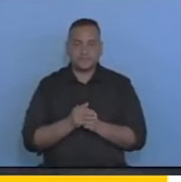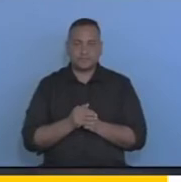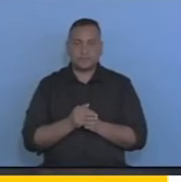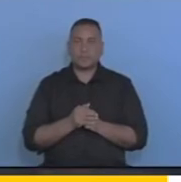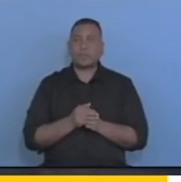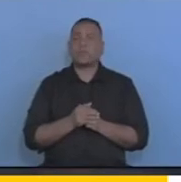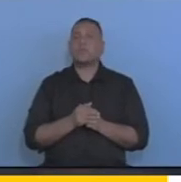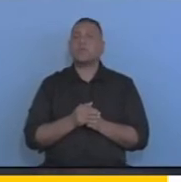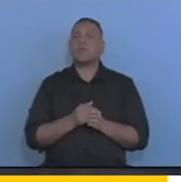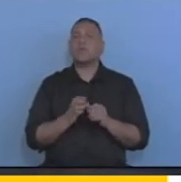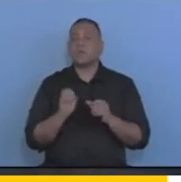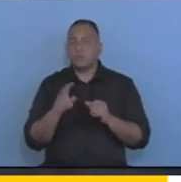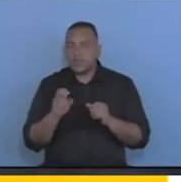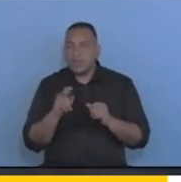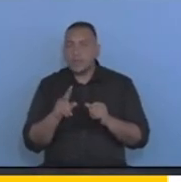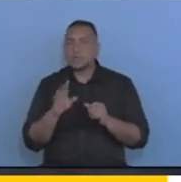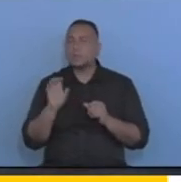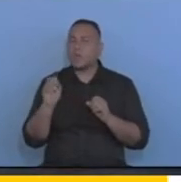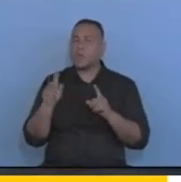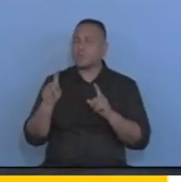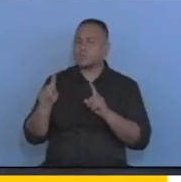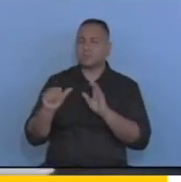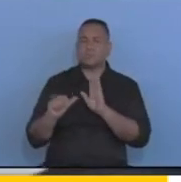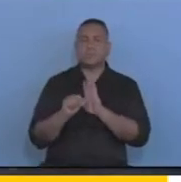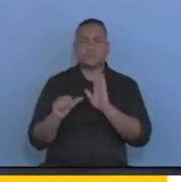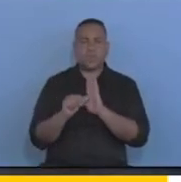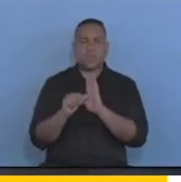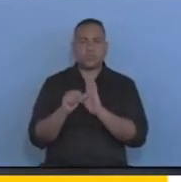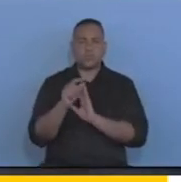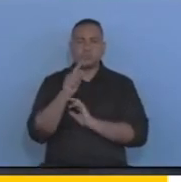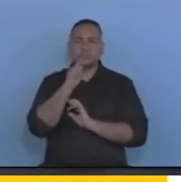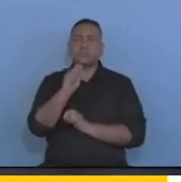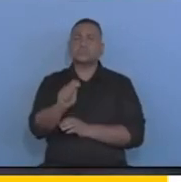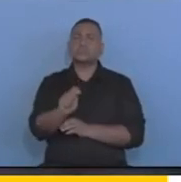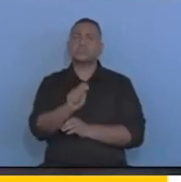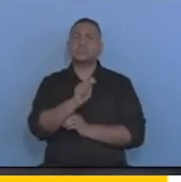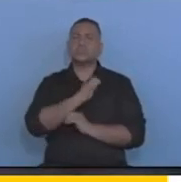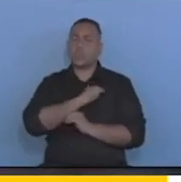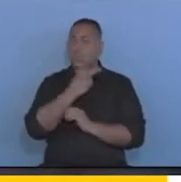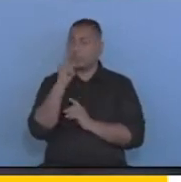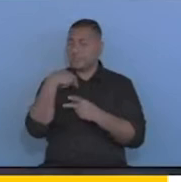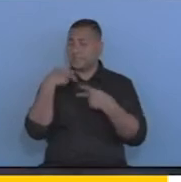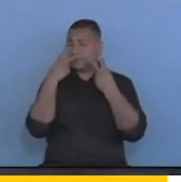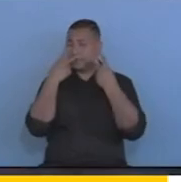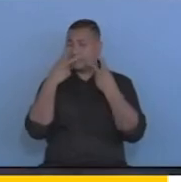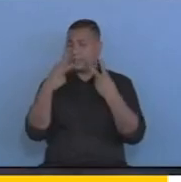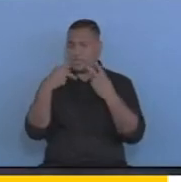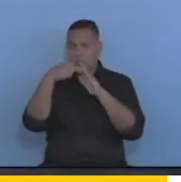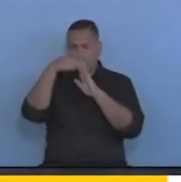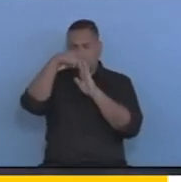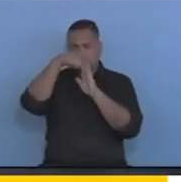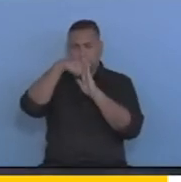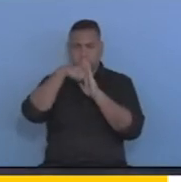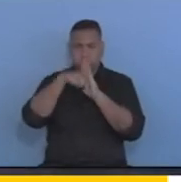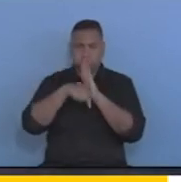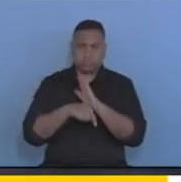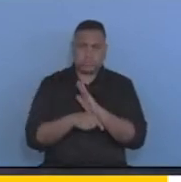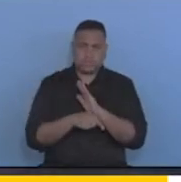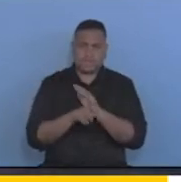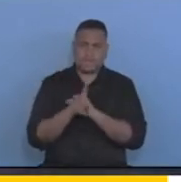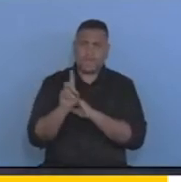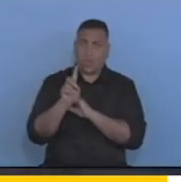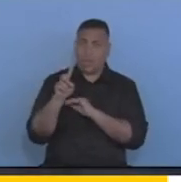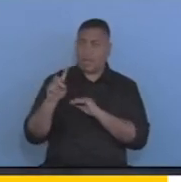this is super important, because what it really boils down to is when you bring it down to what your tertiary institution